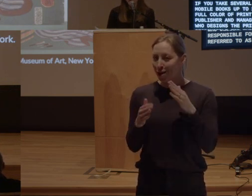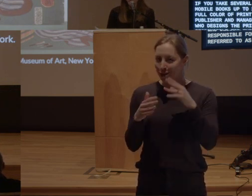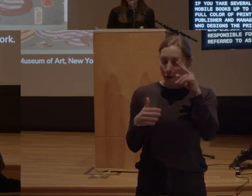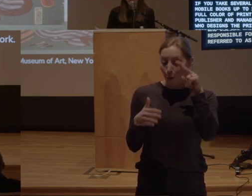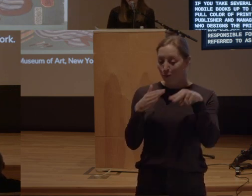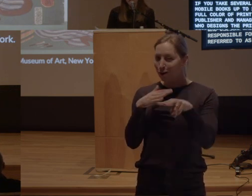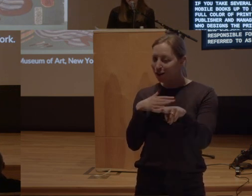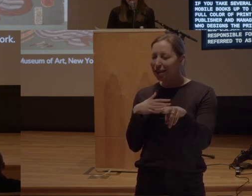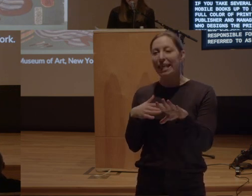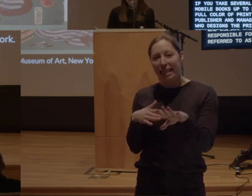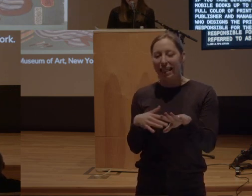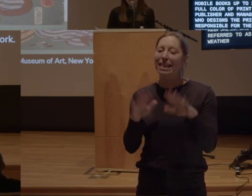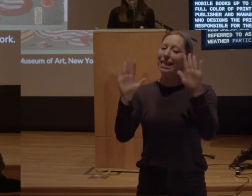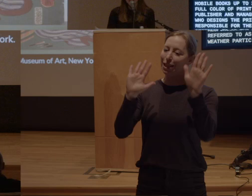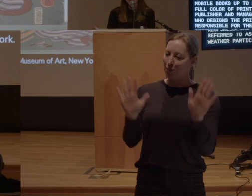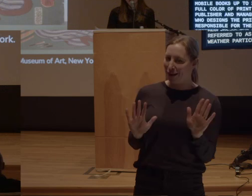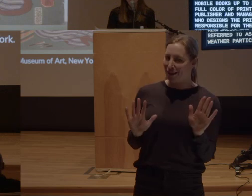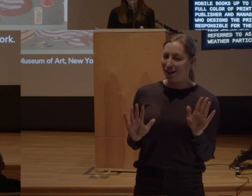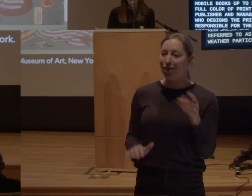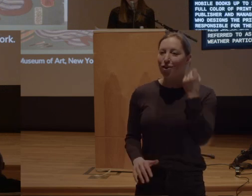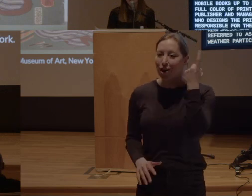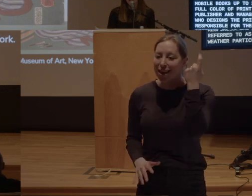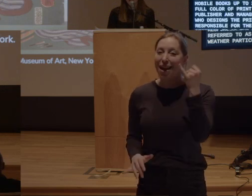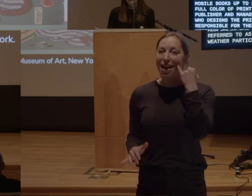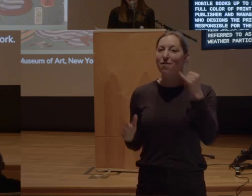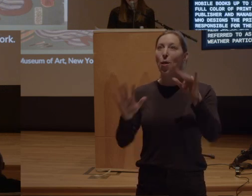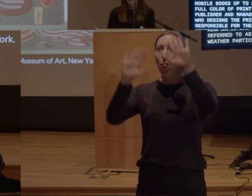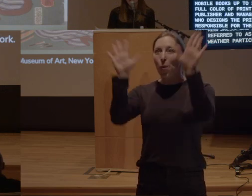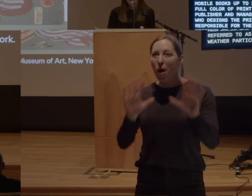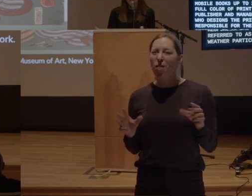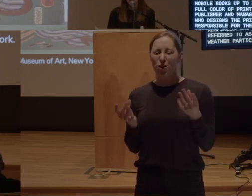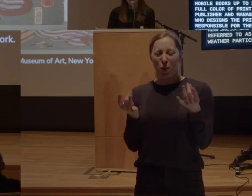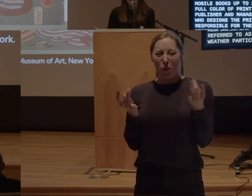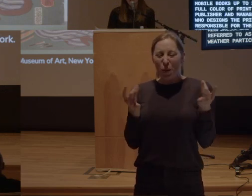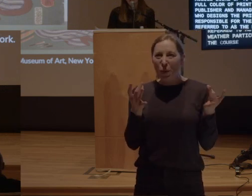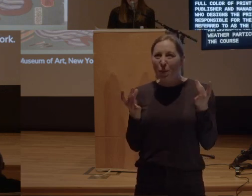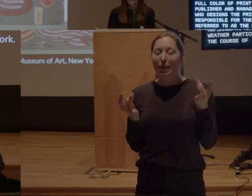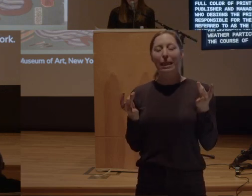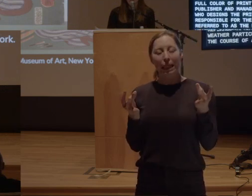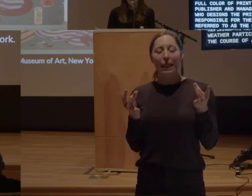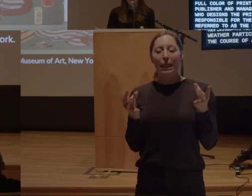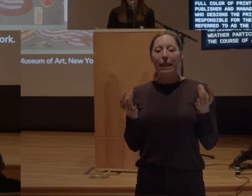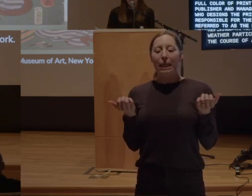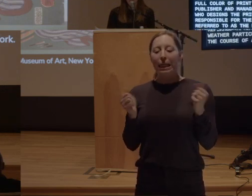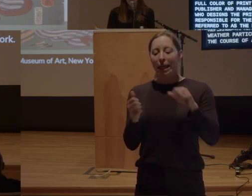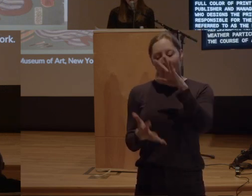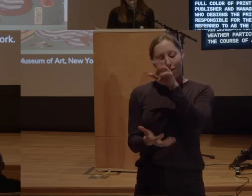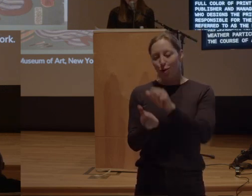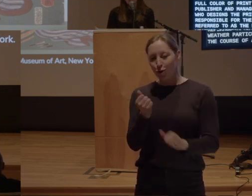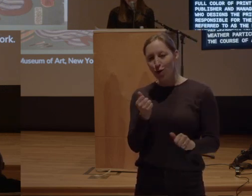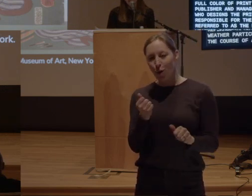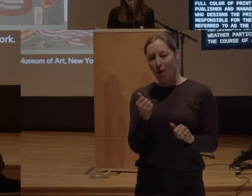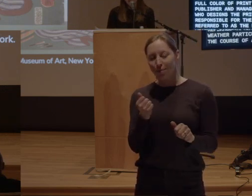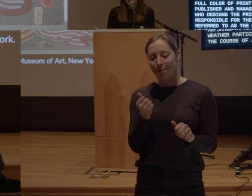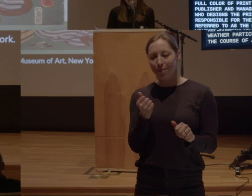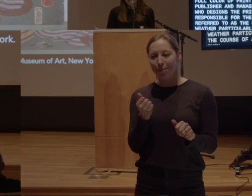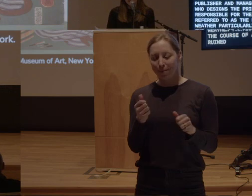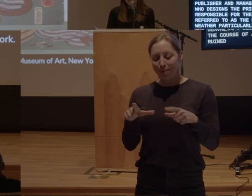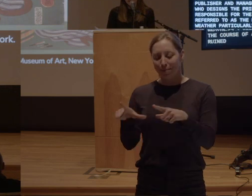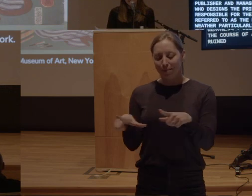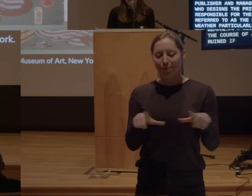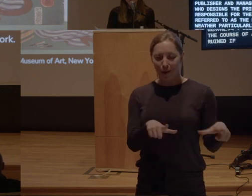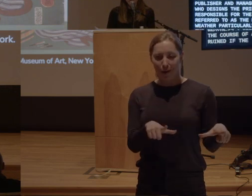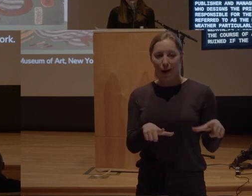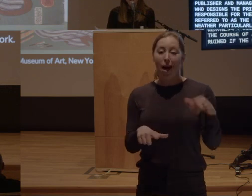If the weather, particularly humidity, varied greatly over the course of a print run, the product could be ruined. If